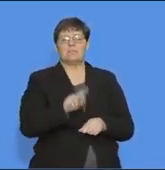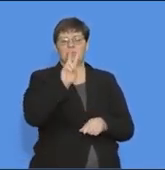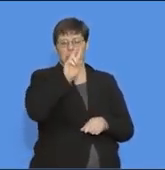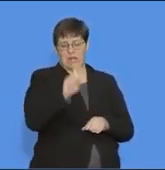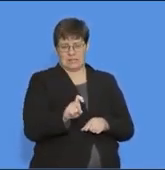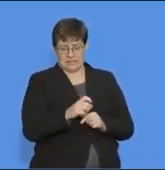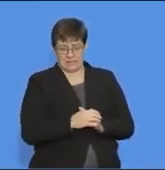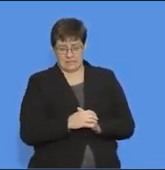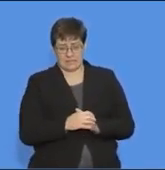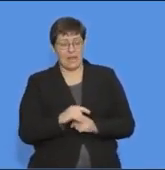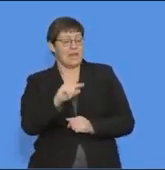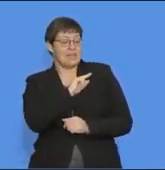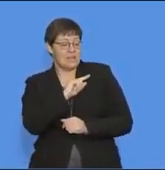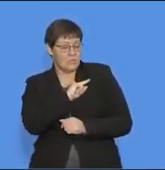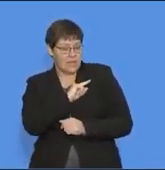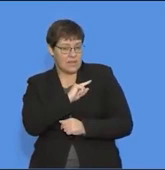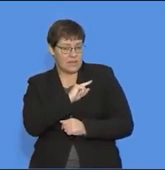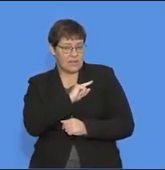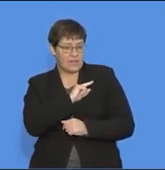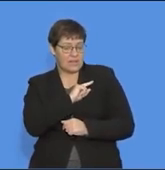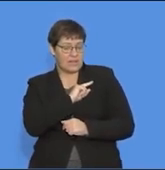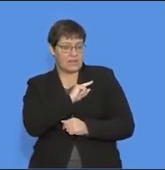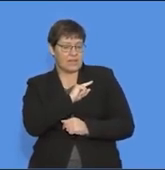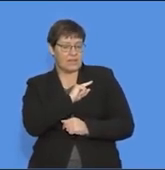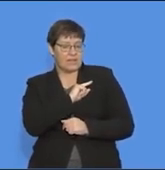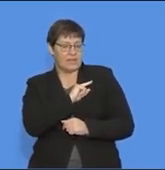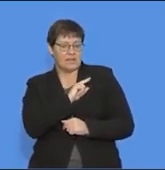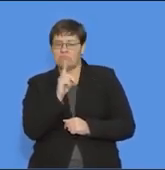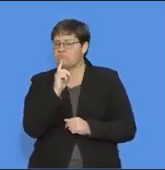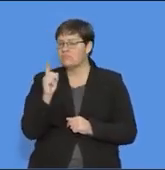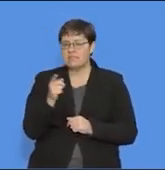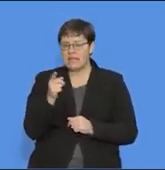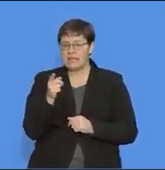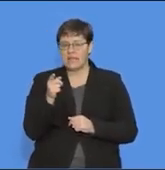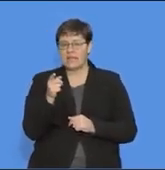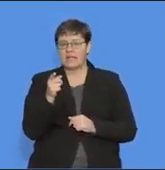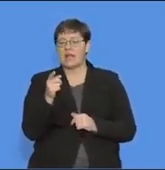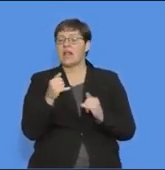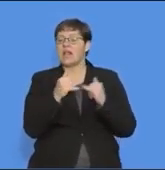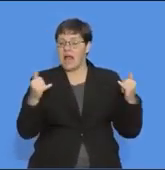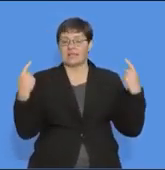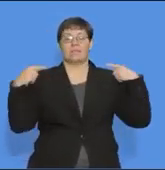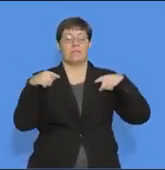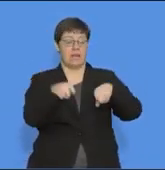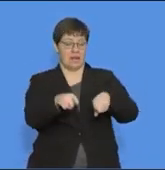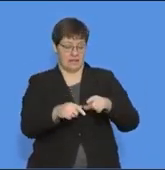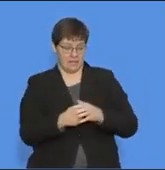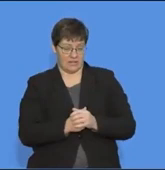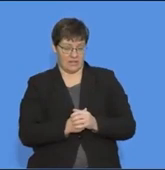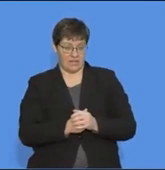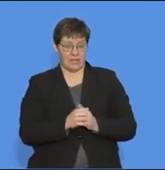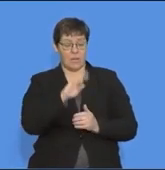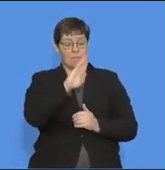as 2x, and therefore I will then say that this is, the lines are